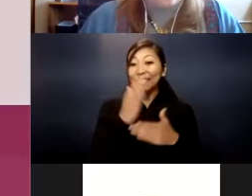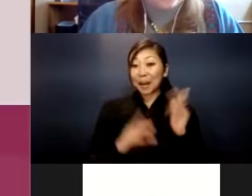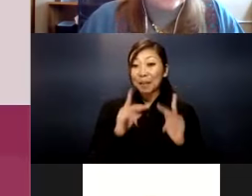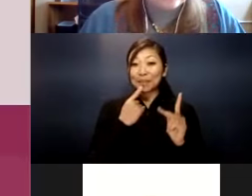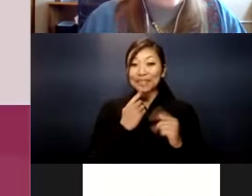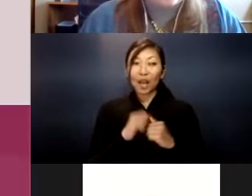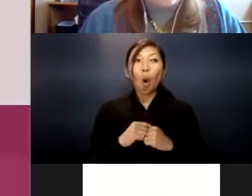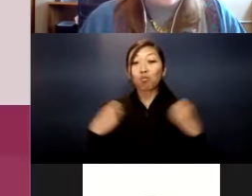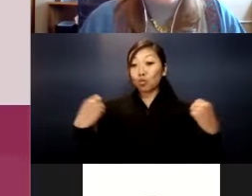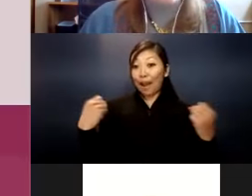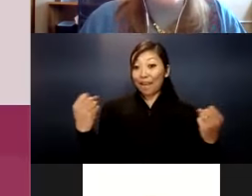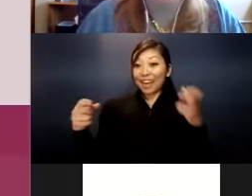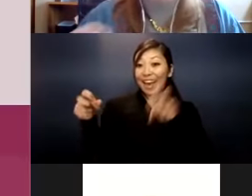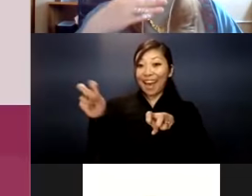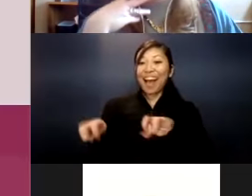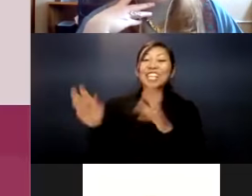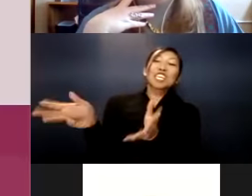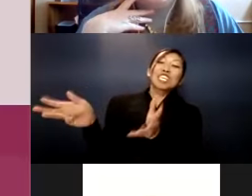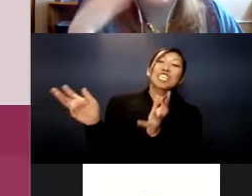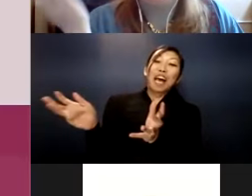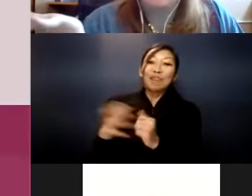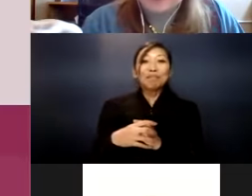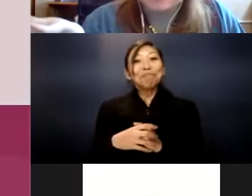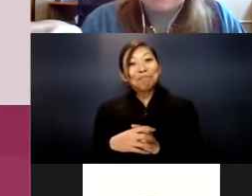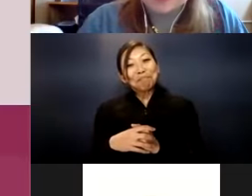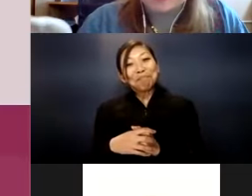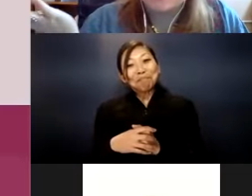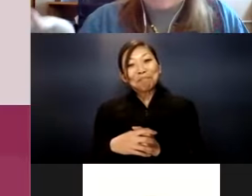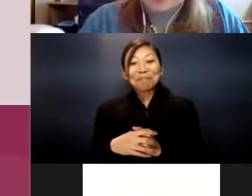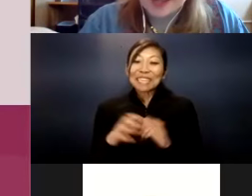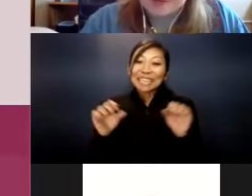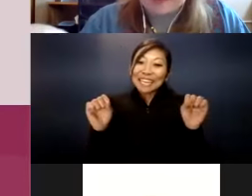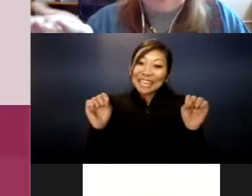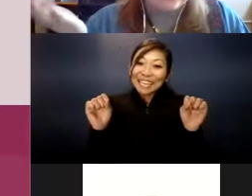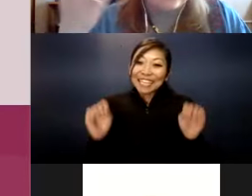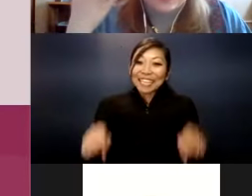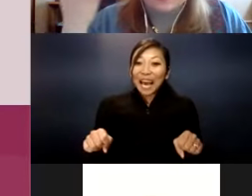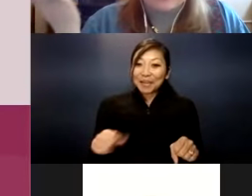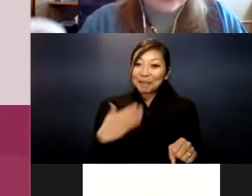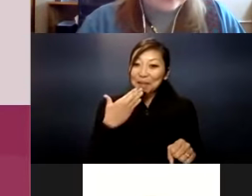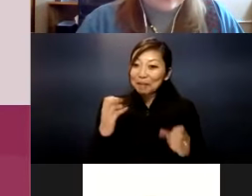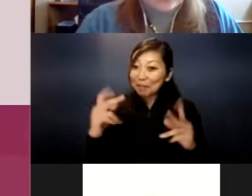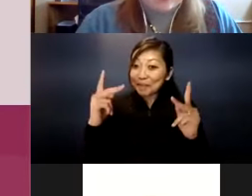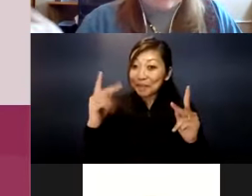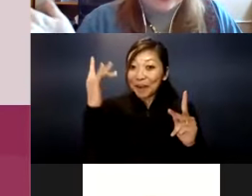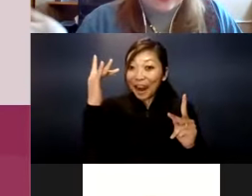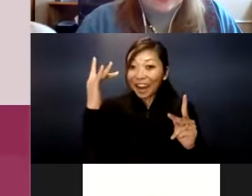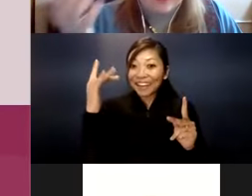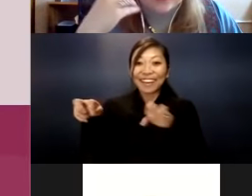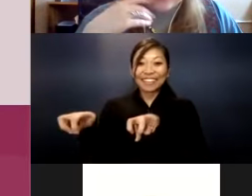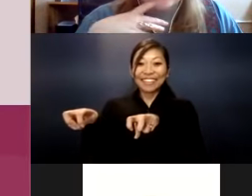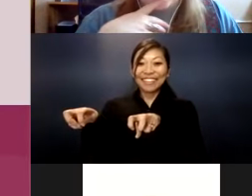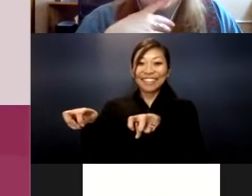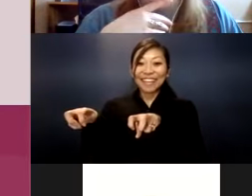conversations in the car, um, which I agree can be very helpful because then kid doesn't have to make